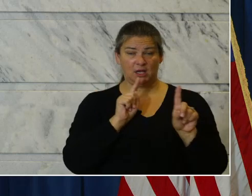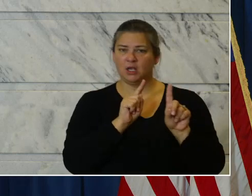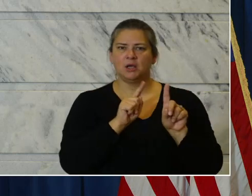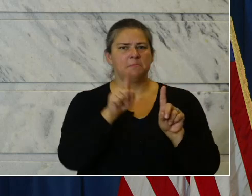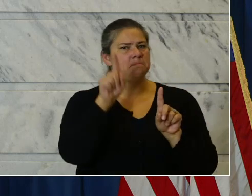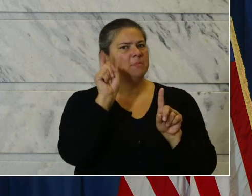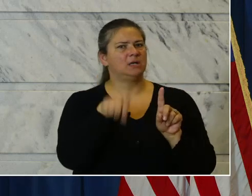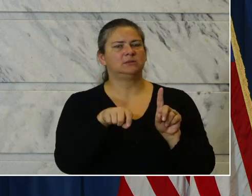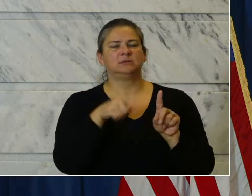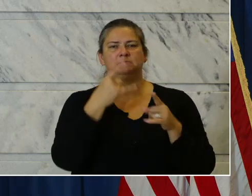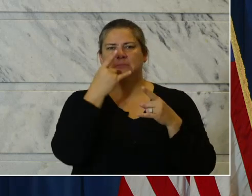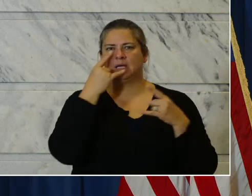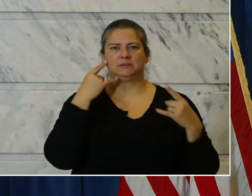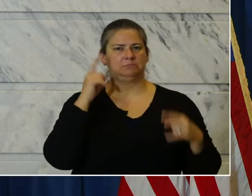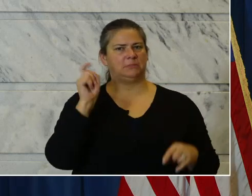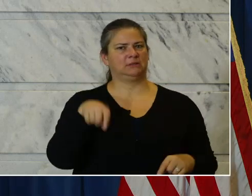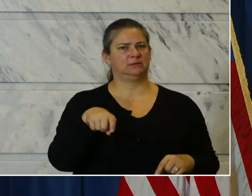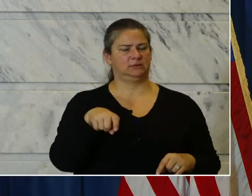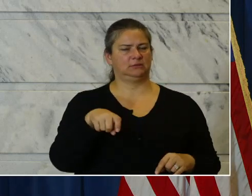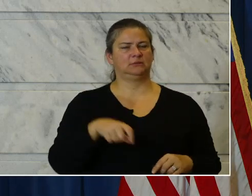that mask. Tom?